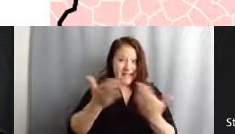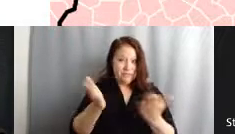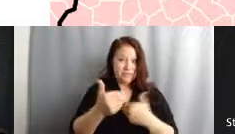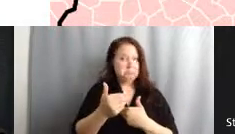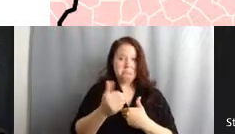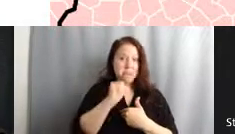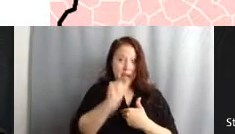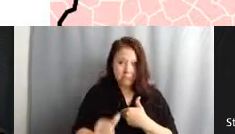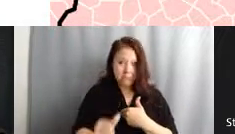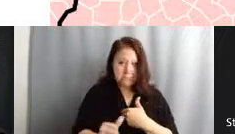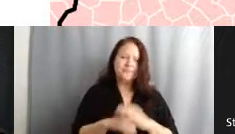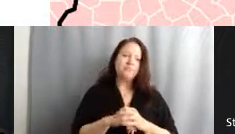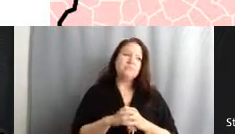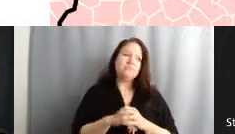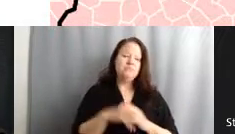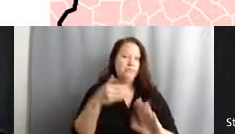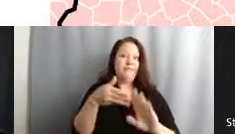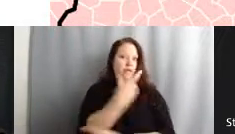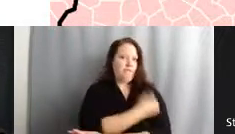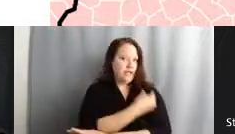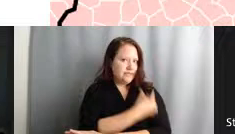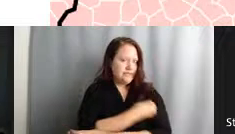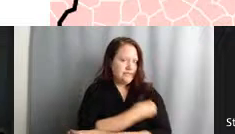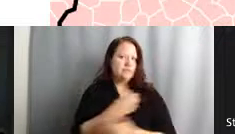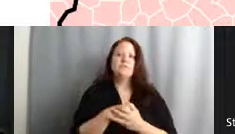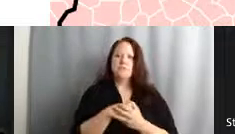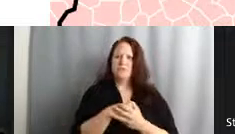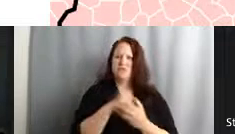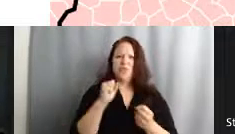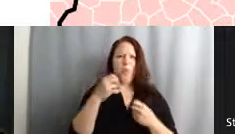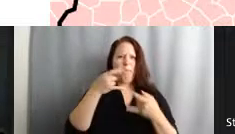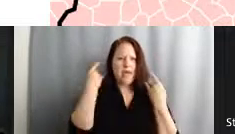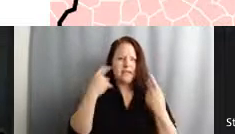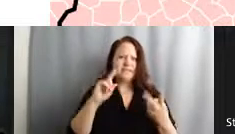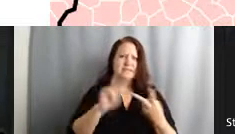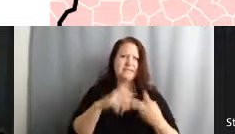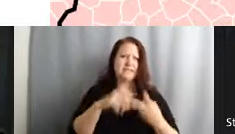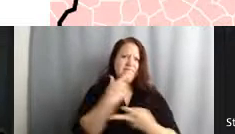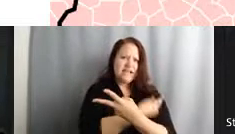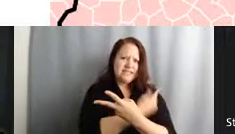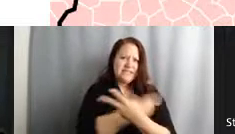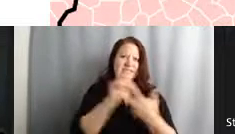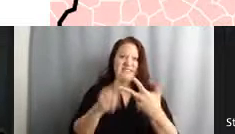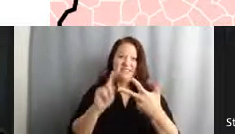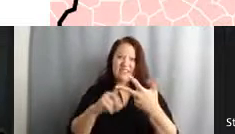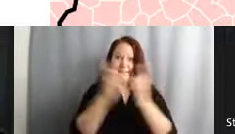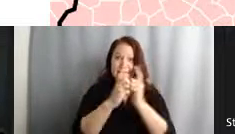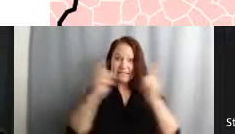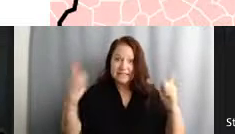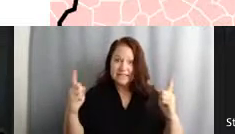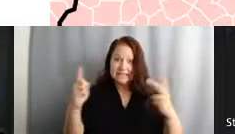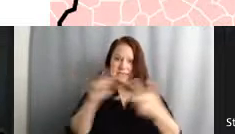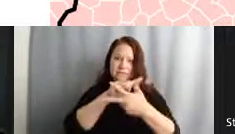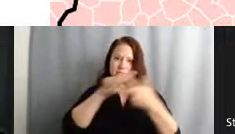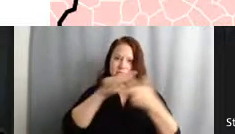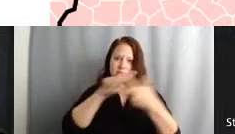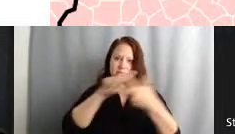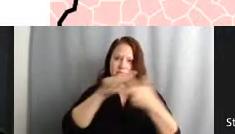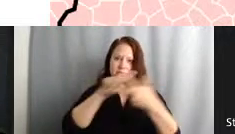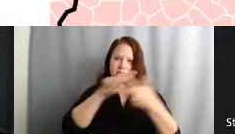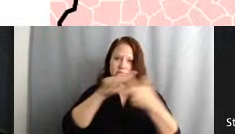before we had vaccine. So the combination of the mask and the vaccine and the distance are going to be really